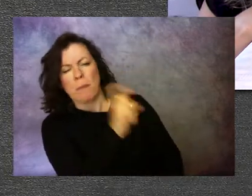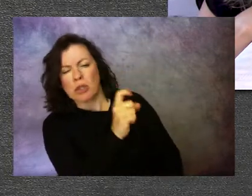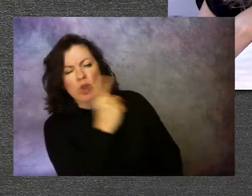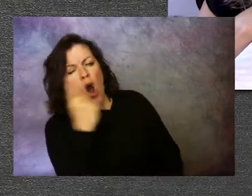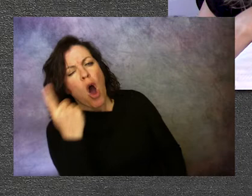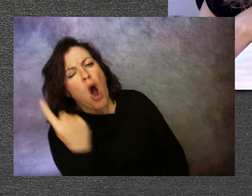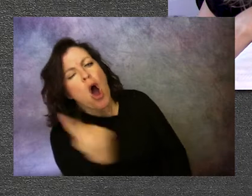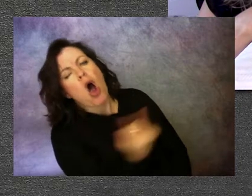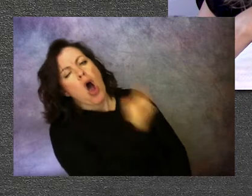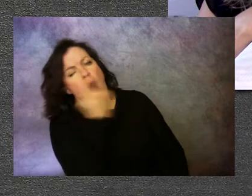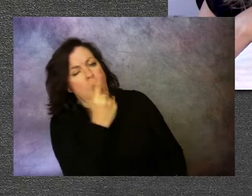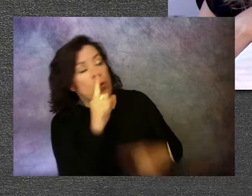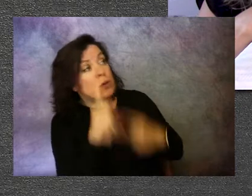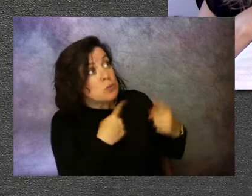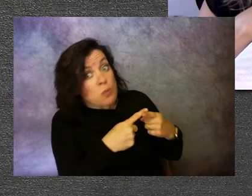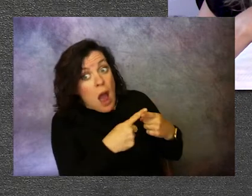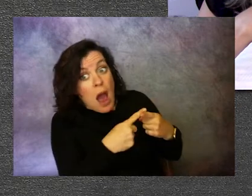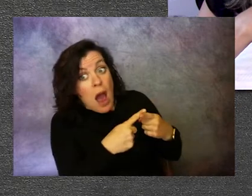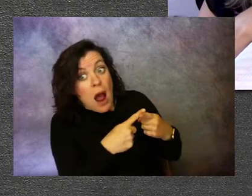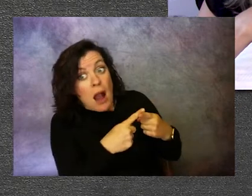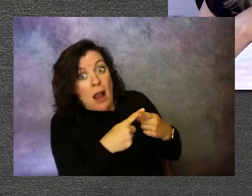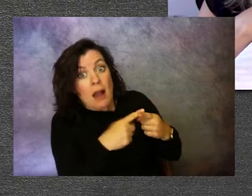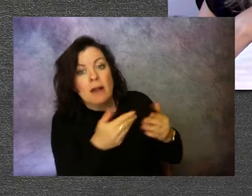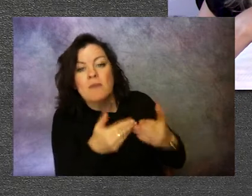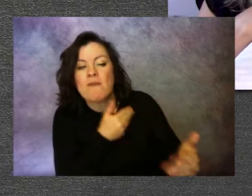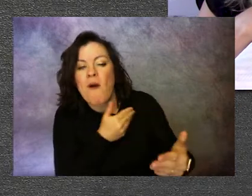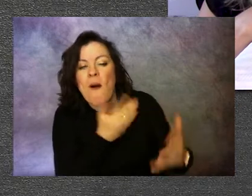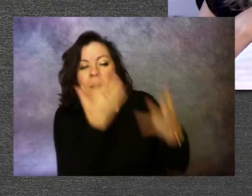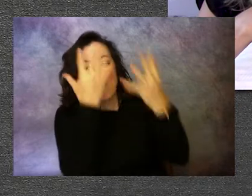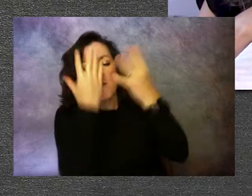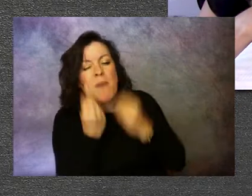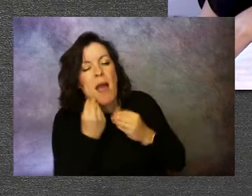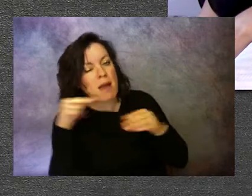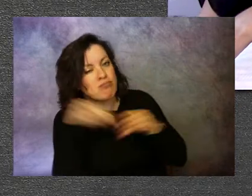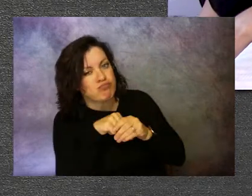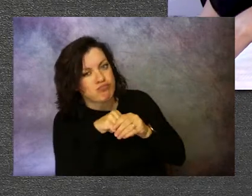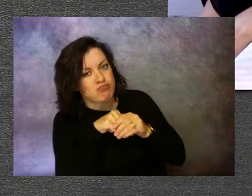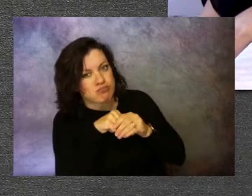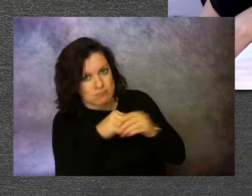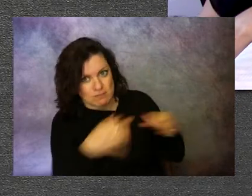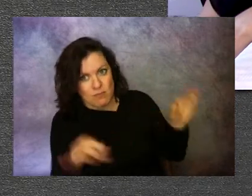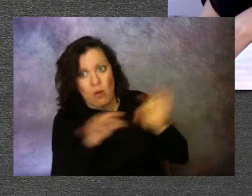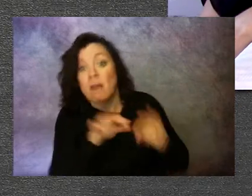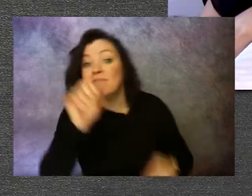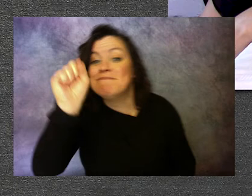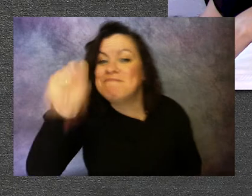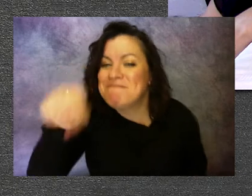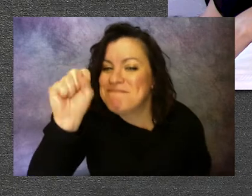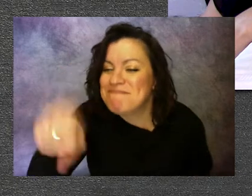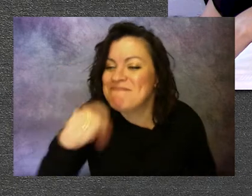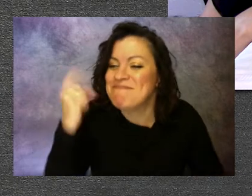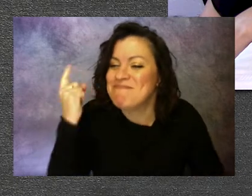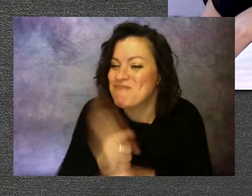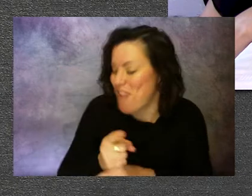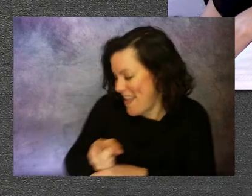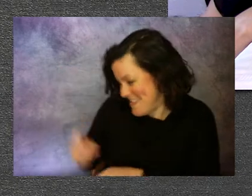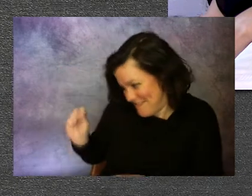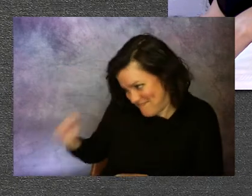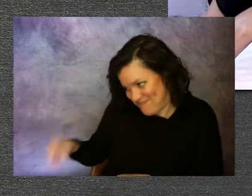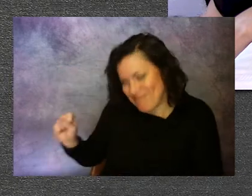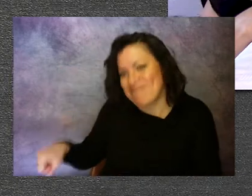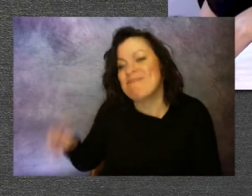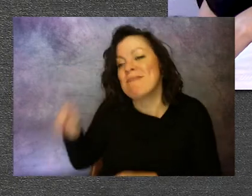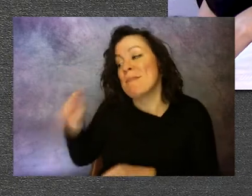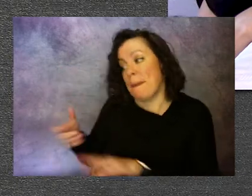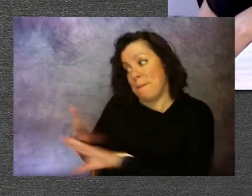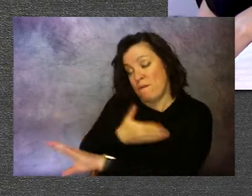always brush your teeth right before you go to bed. That's right. Always brush your teeth before you go to